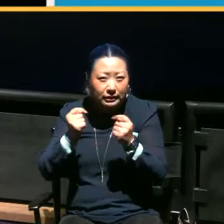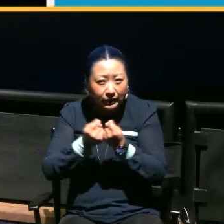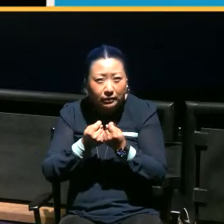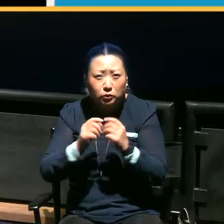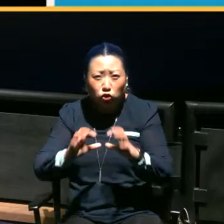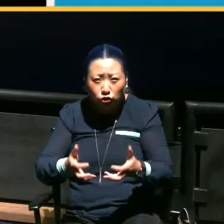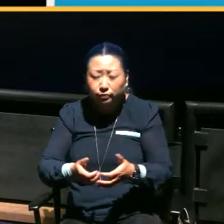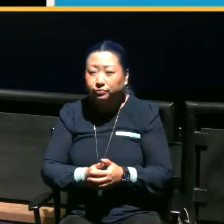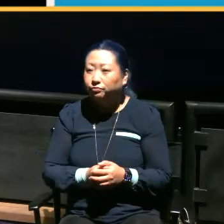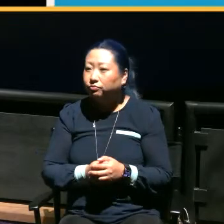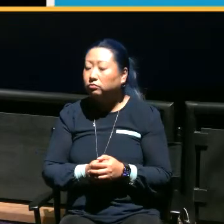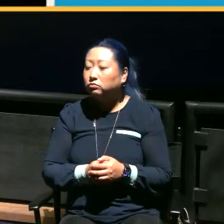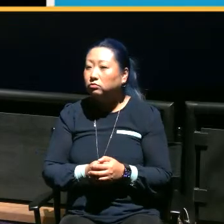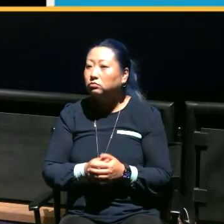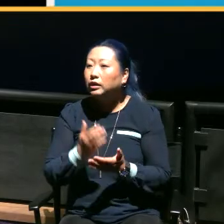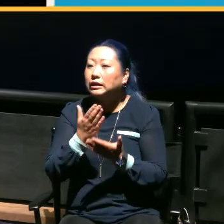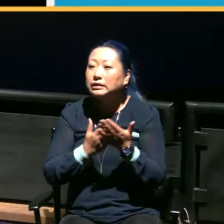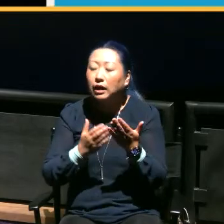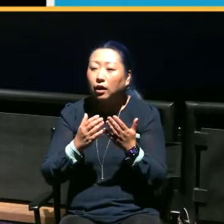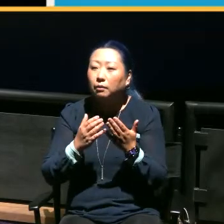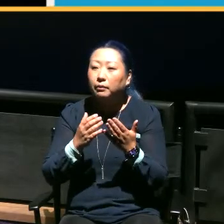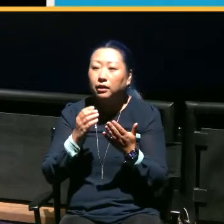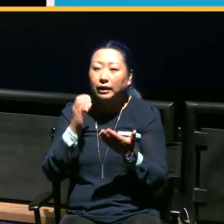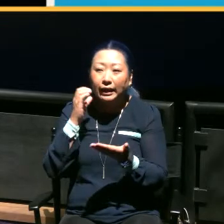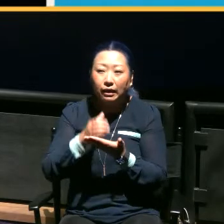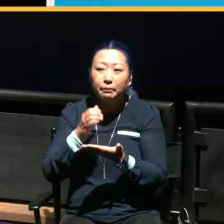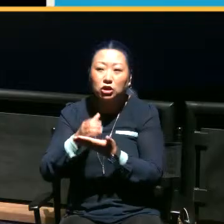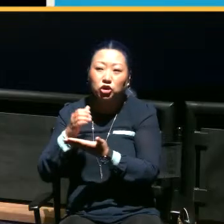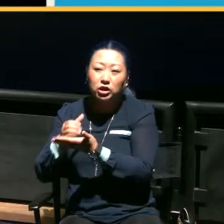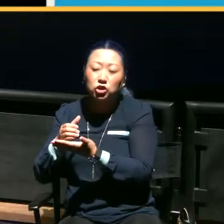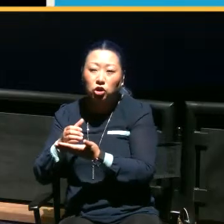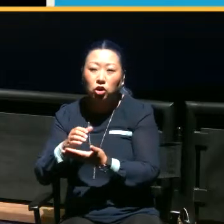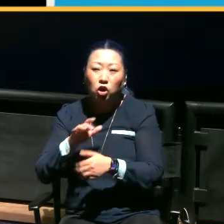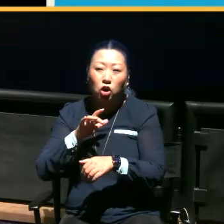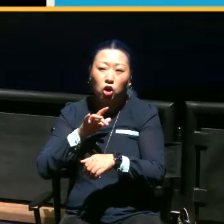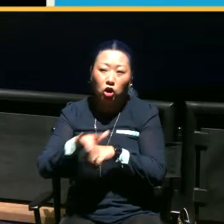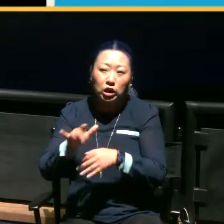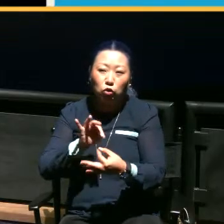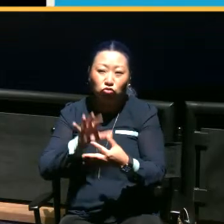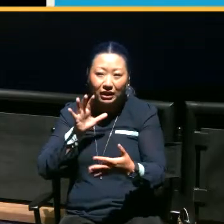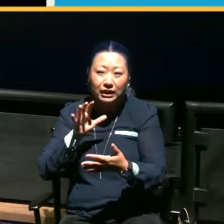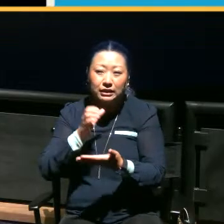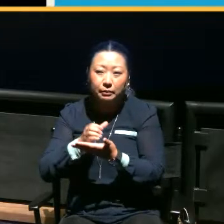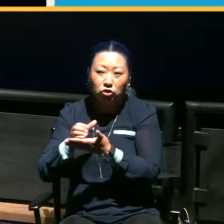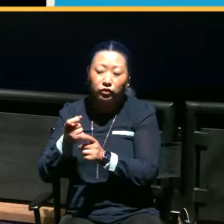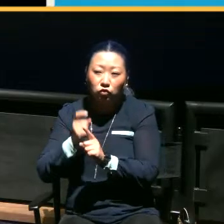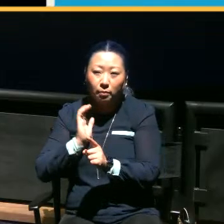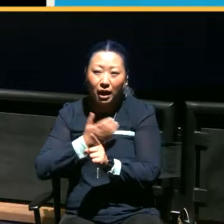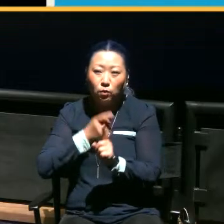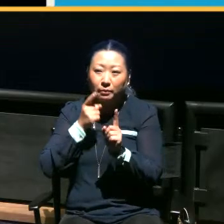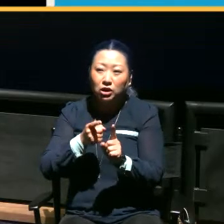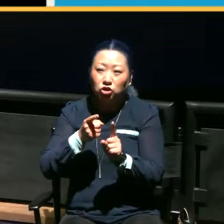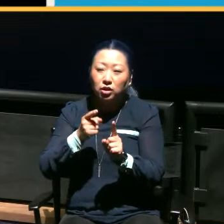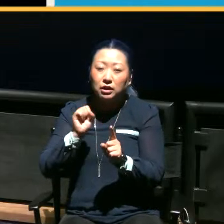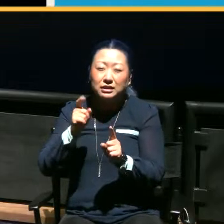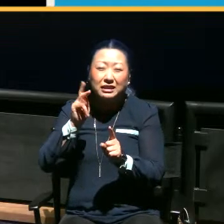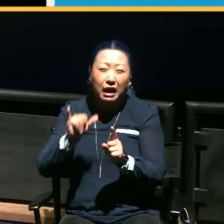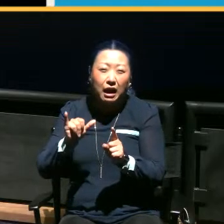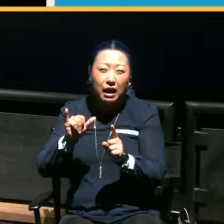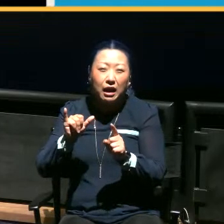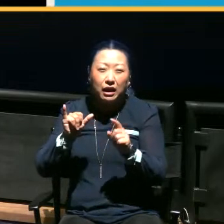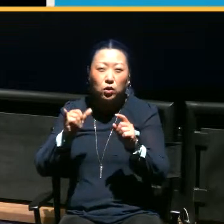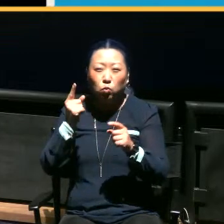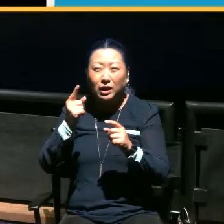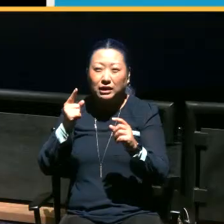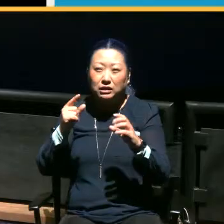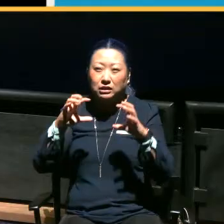teams. These are some of the images, some of the early release images from our mission. This is a section of the sky in Omega Centauri.